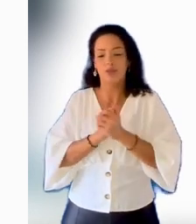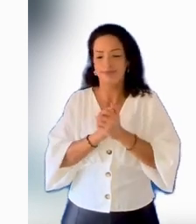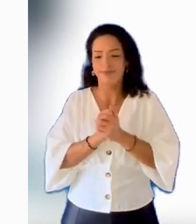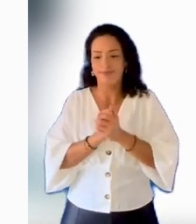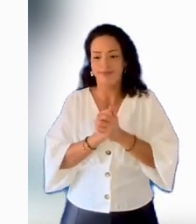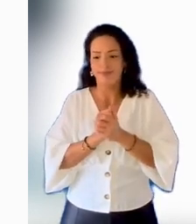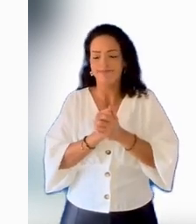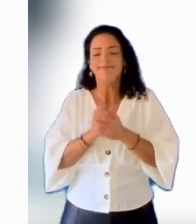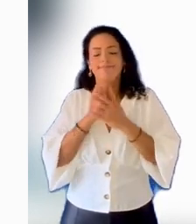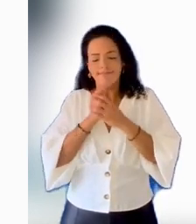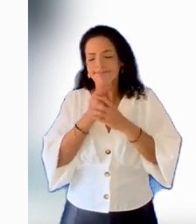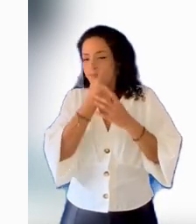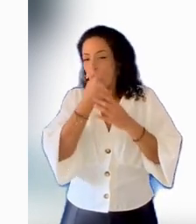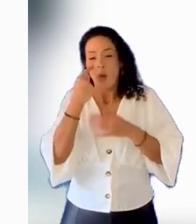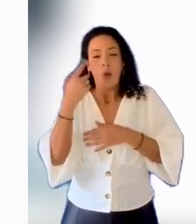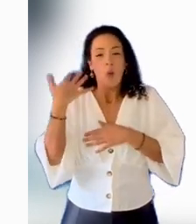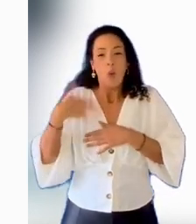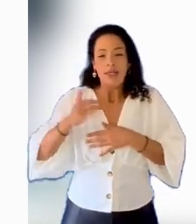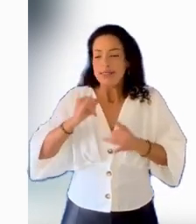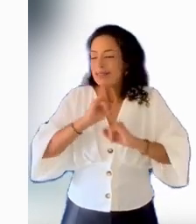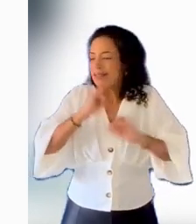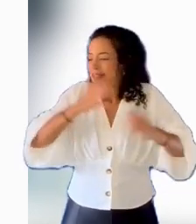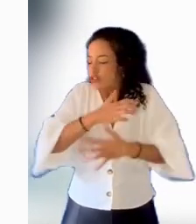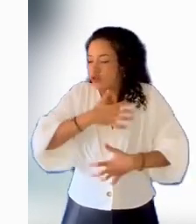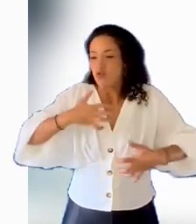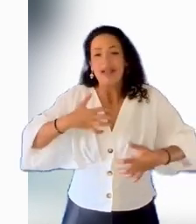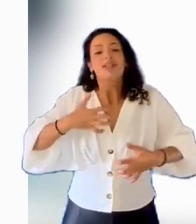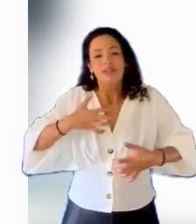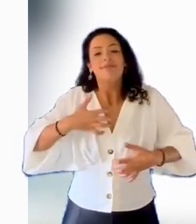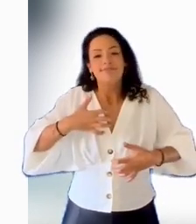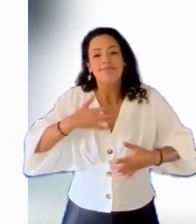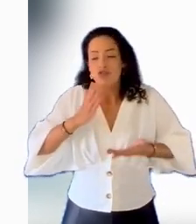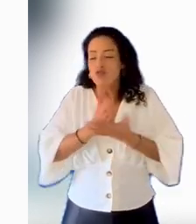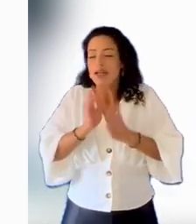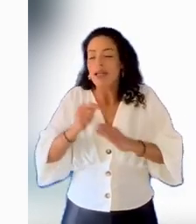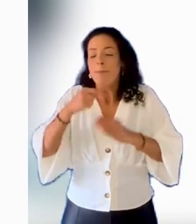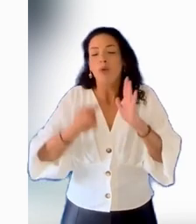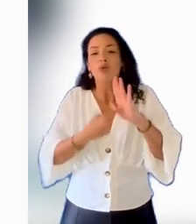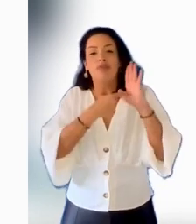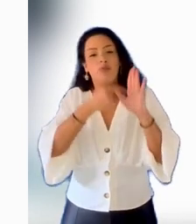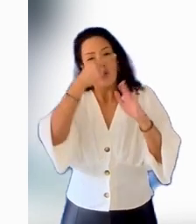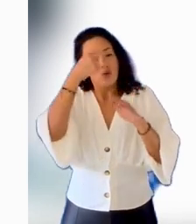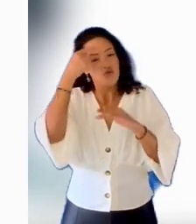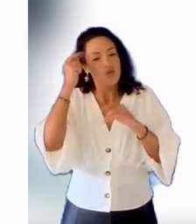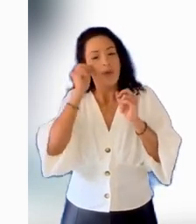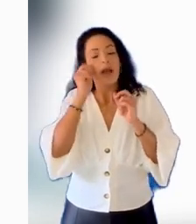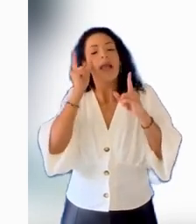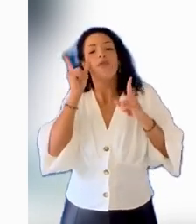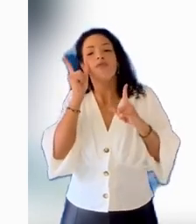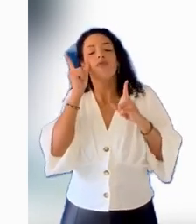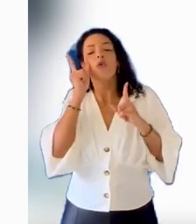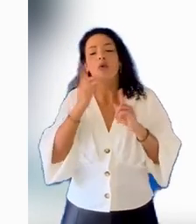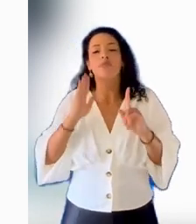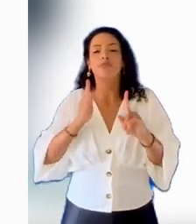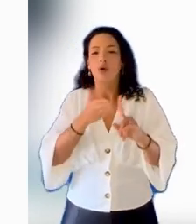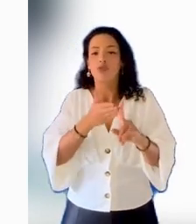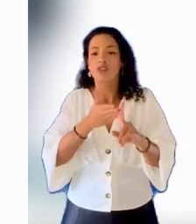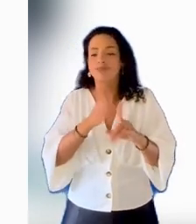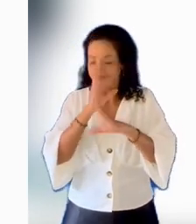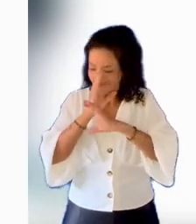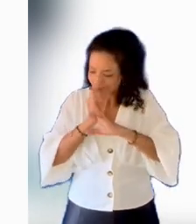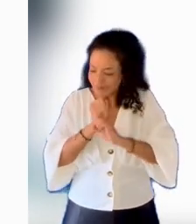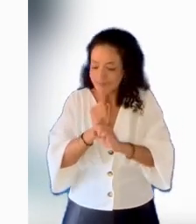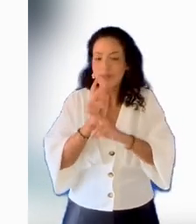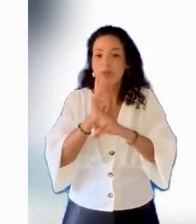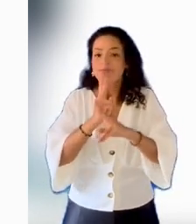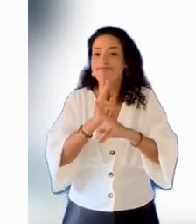Bearing witness to distress and holding space are at the centre of a trauma-informed approach. This involves the dedication to care with our whole hearts, even when it might